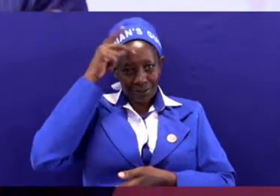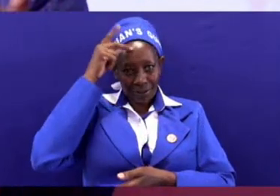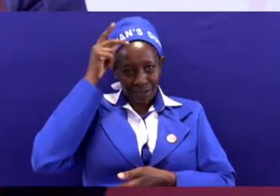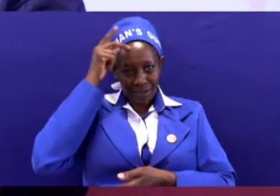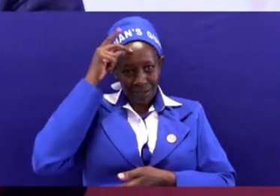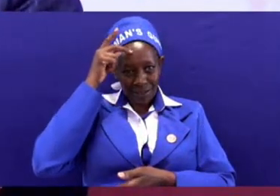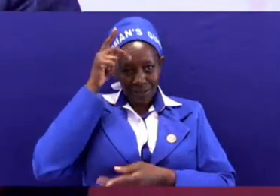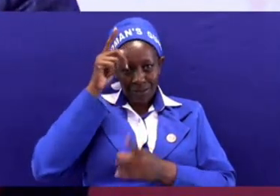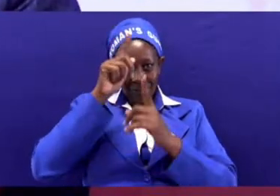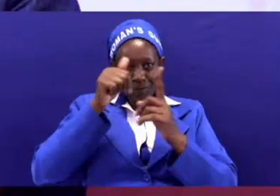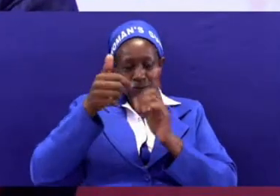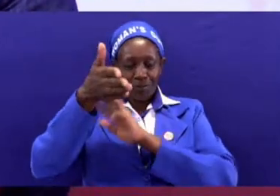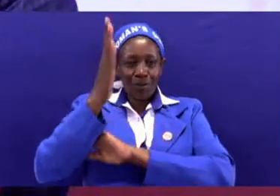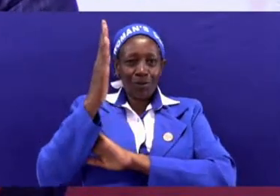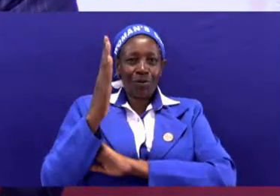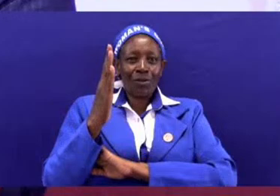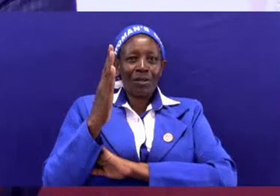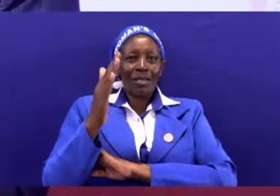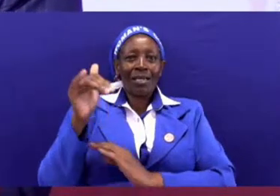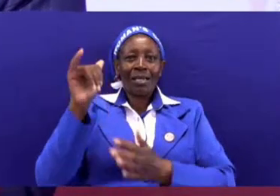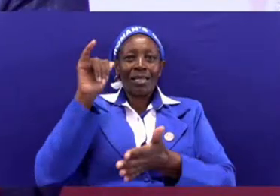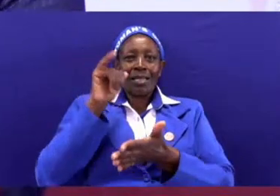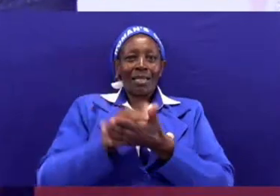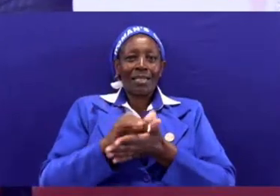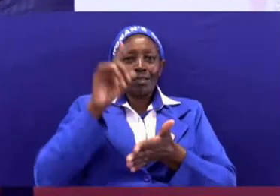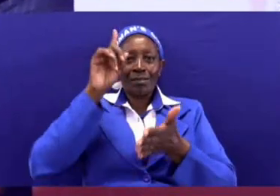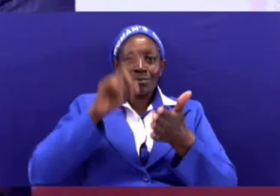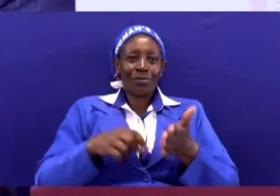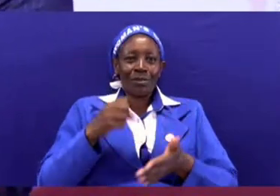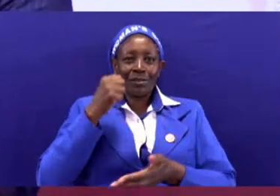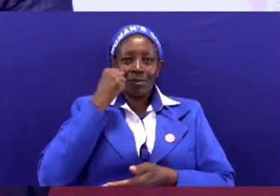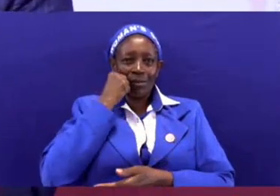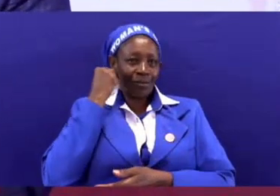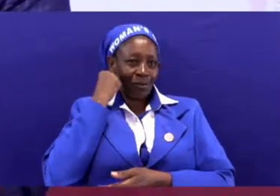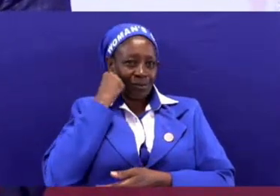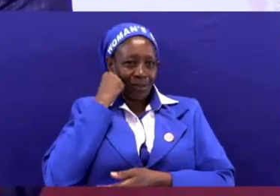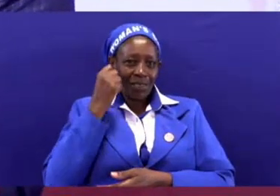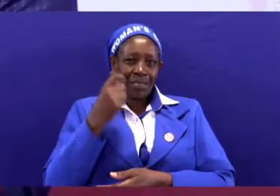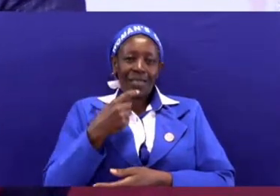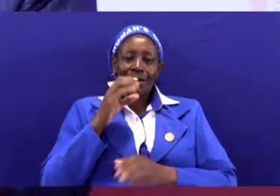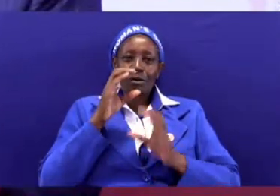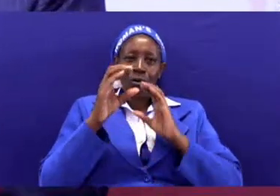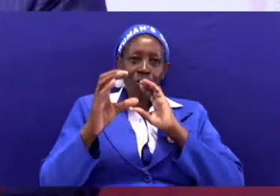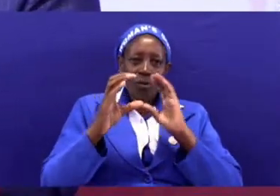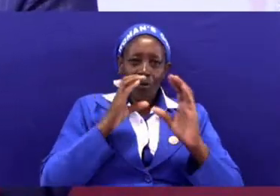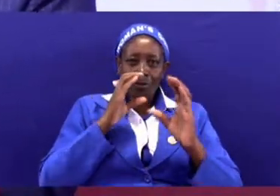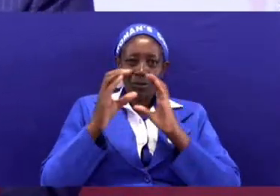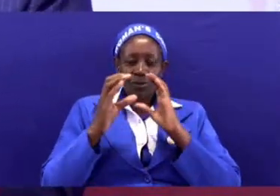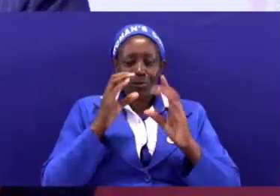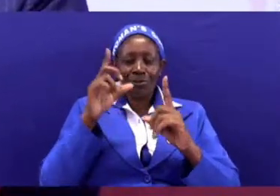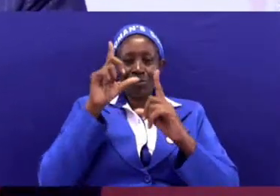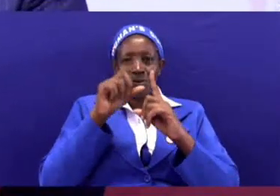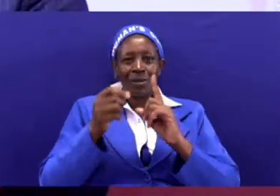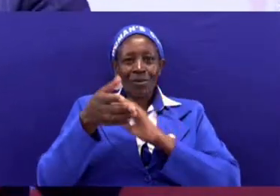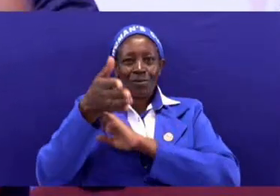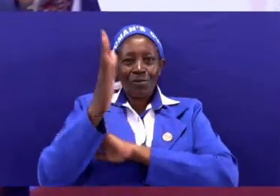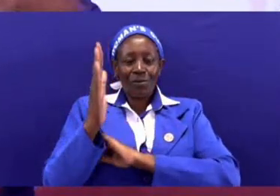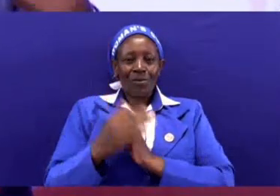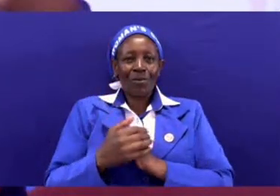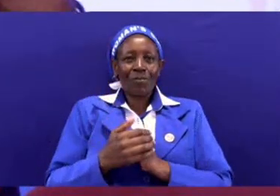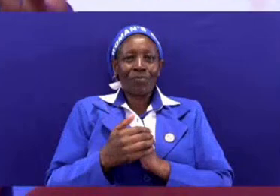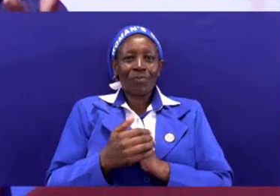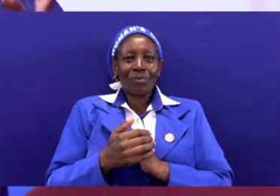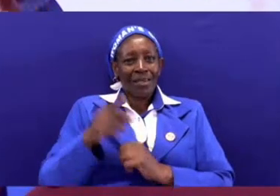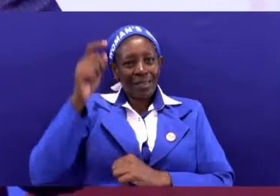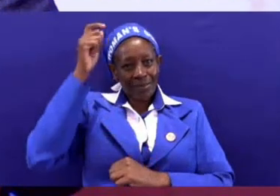we have of God. And that is also Joshua. Time and again, he would consult the Word of God. He would consult the wisdom